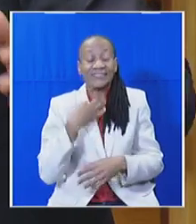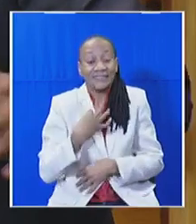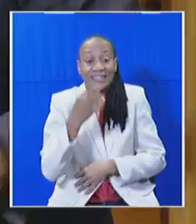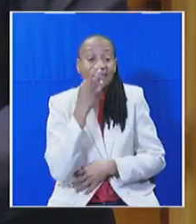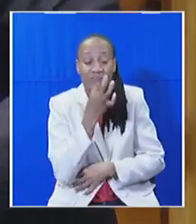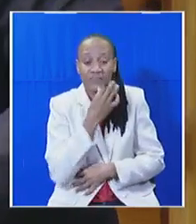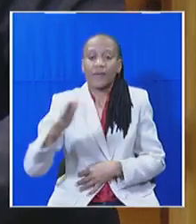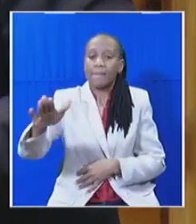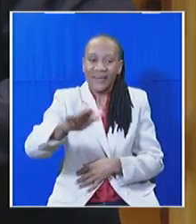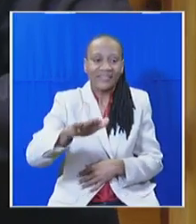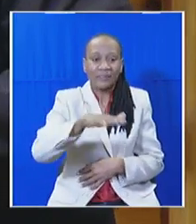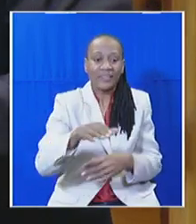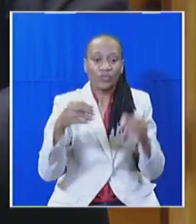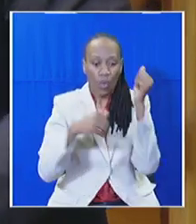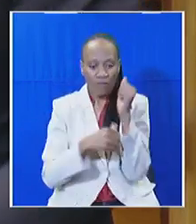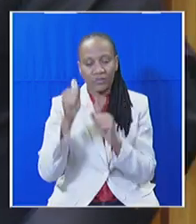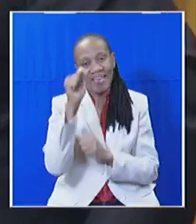AU right will to be speak. operating.